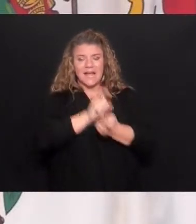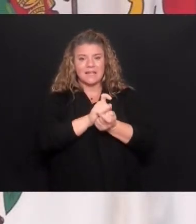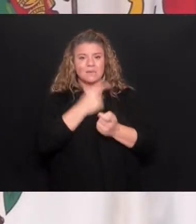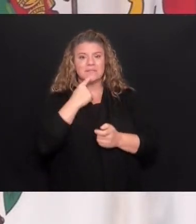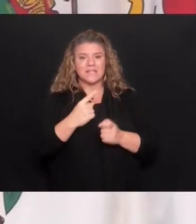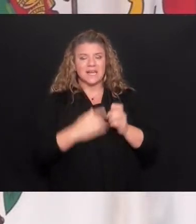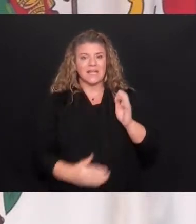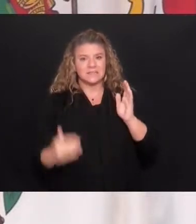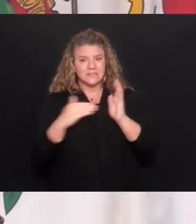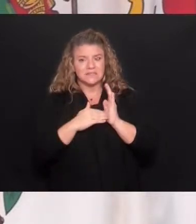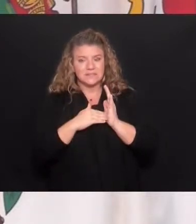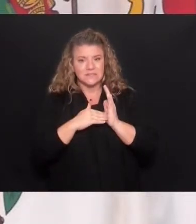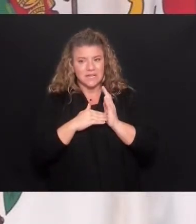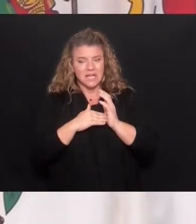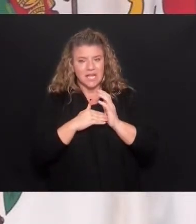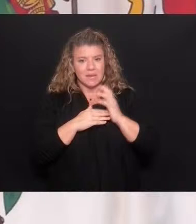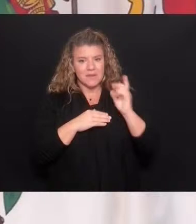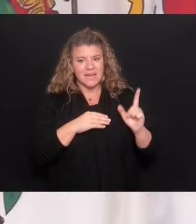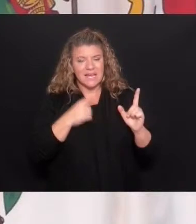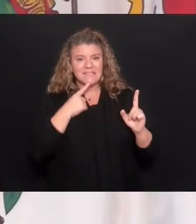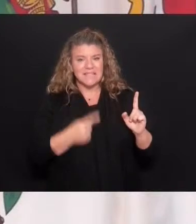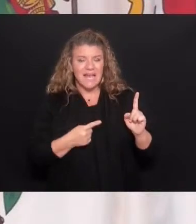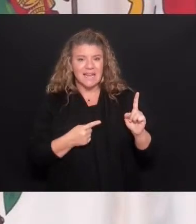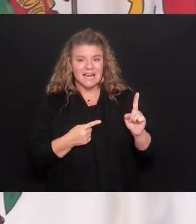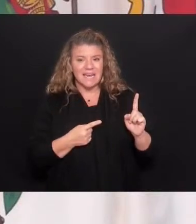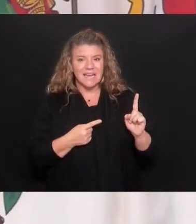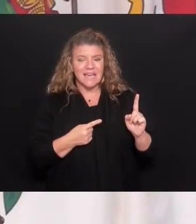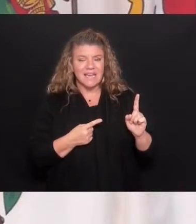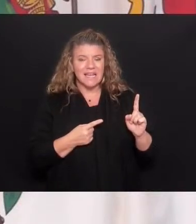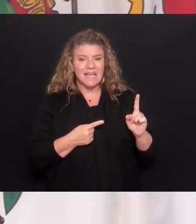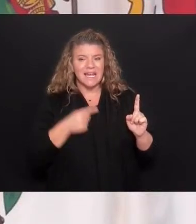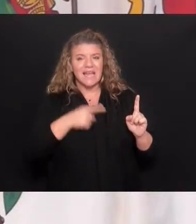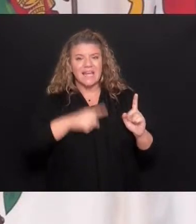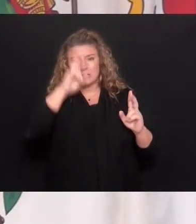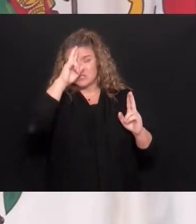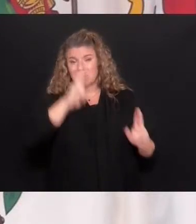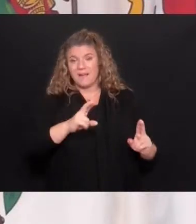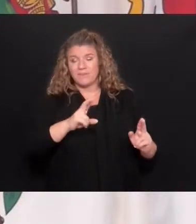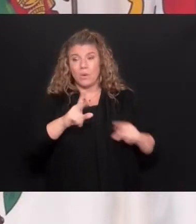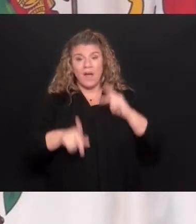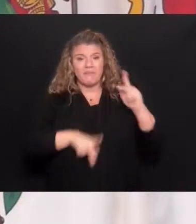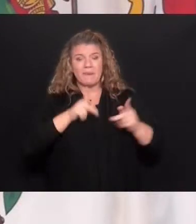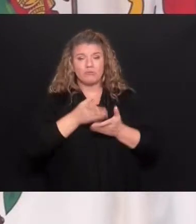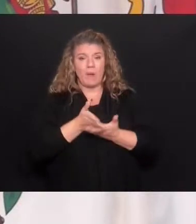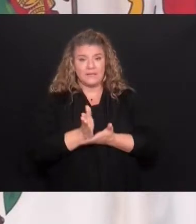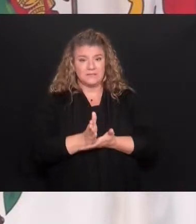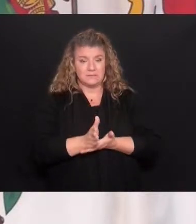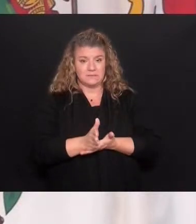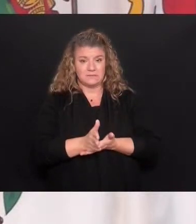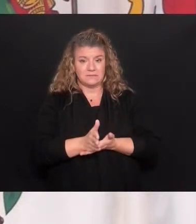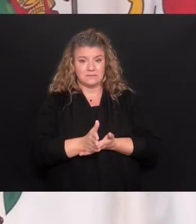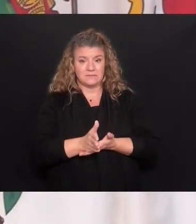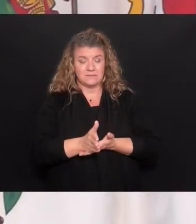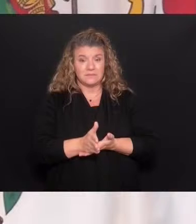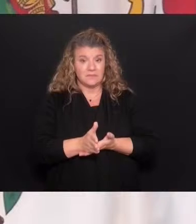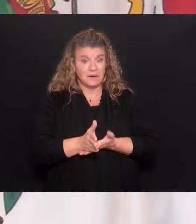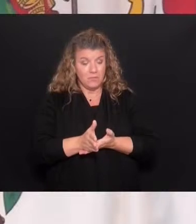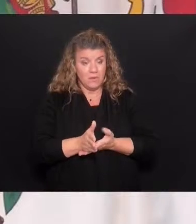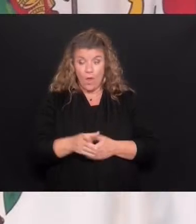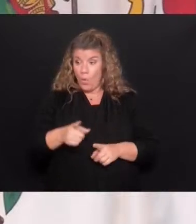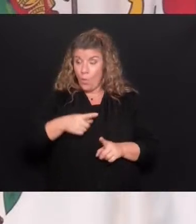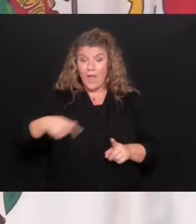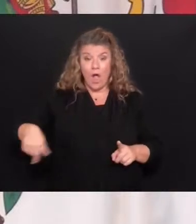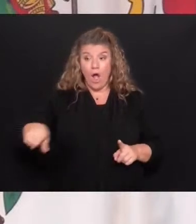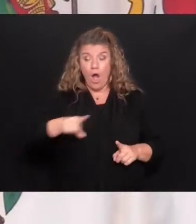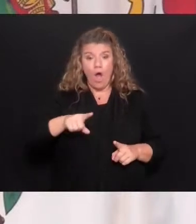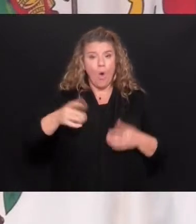again, but he said he's respectful of people's rights. We all stand for freedom,